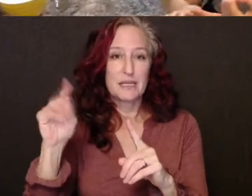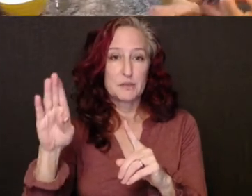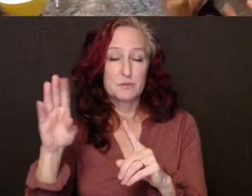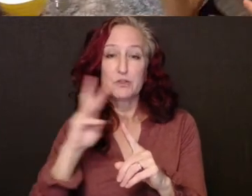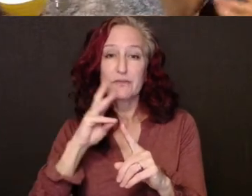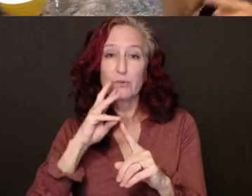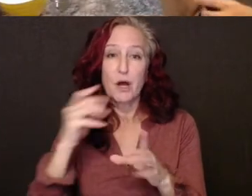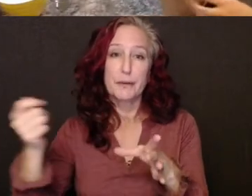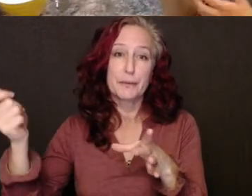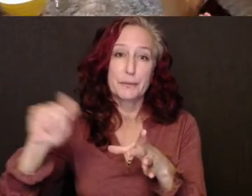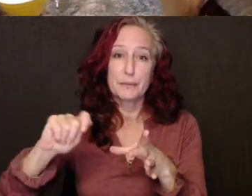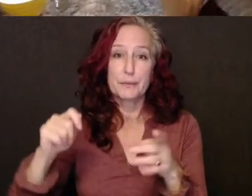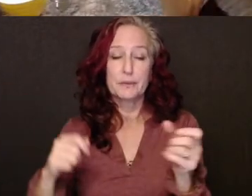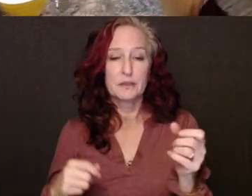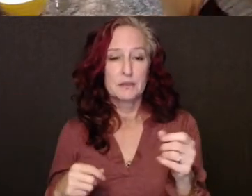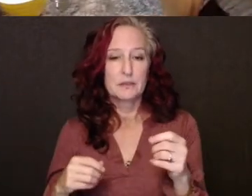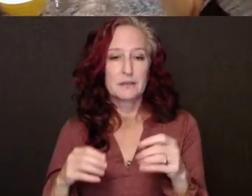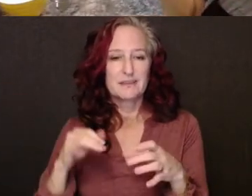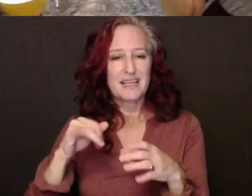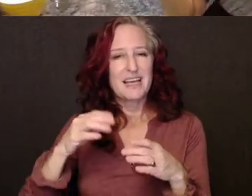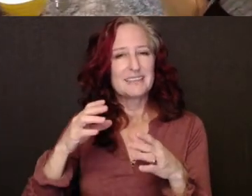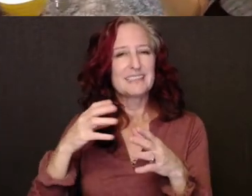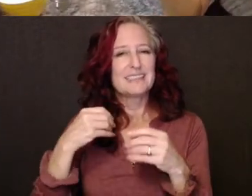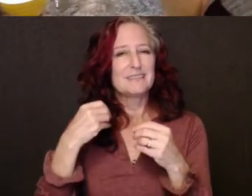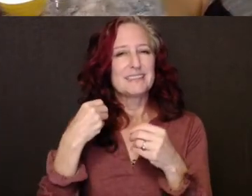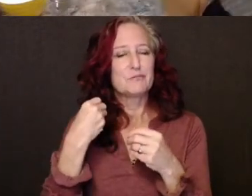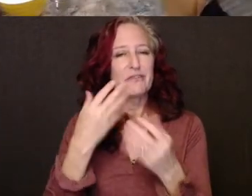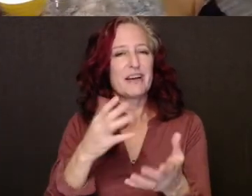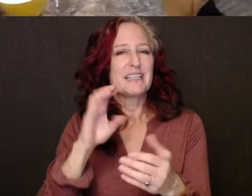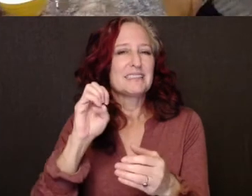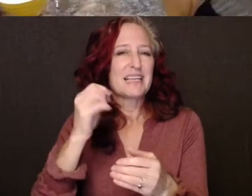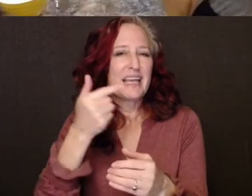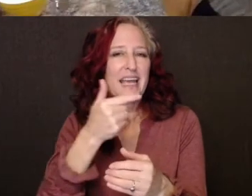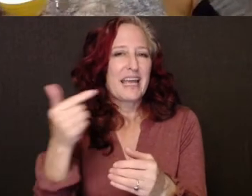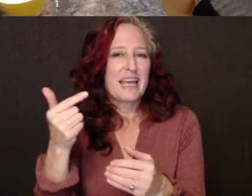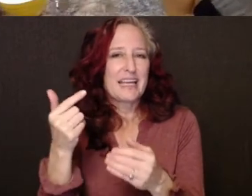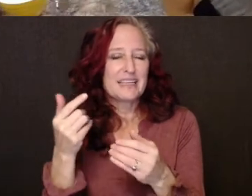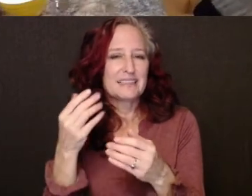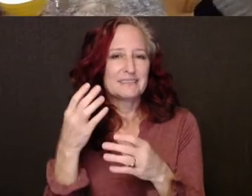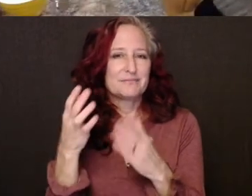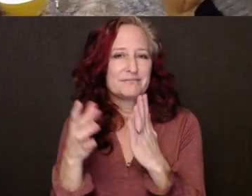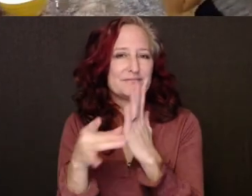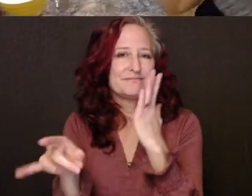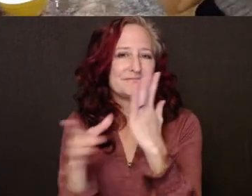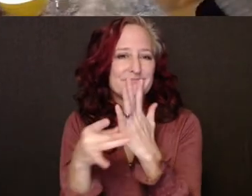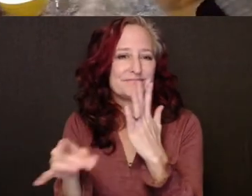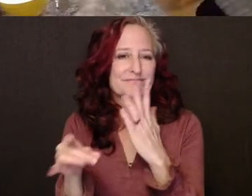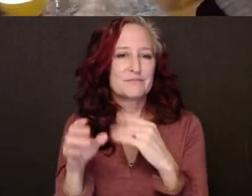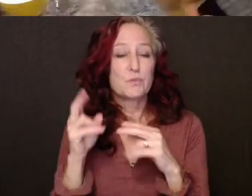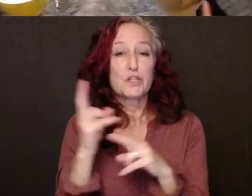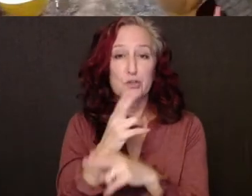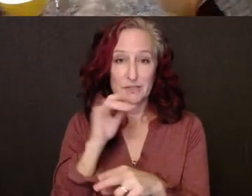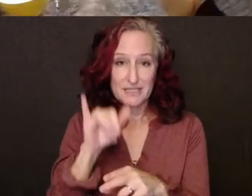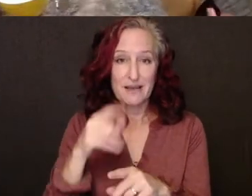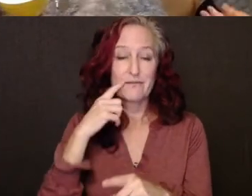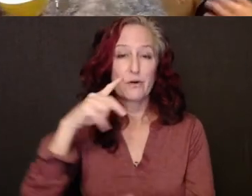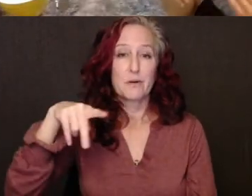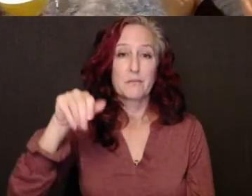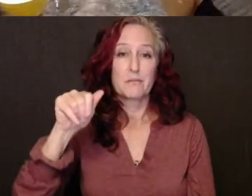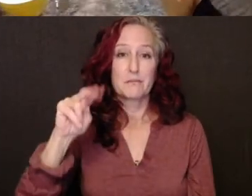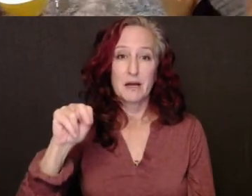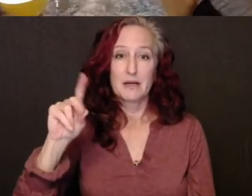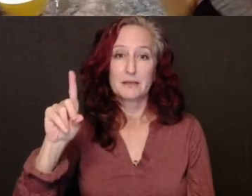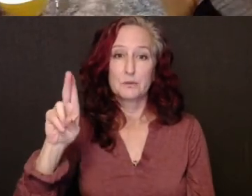baking soda. I wouldn't use in some of our treats we use flax eggs. A flax egg, which is 1 tablespoon of